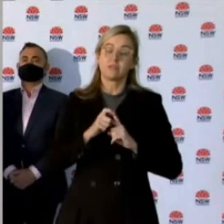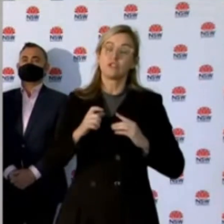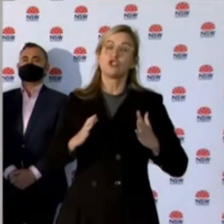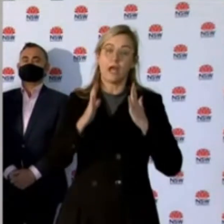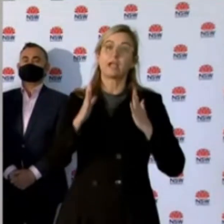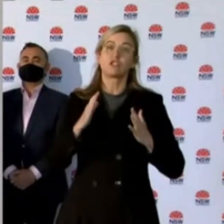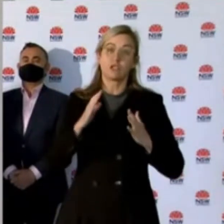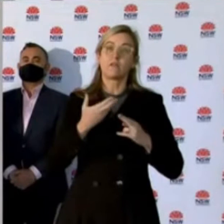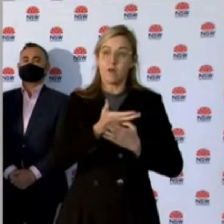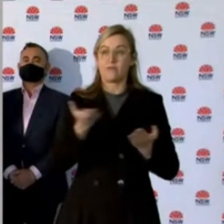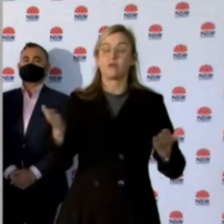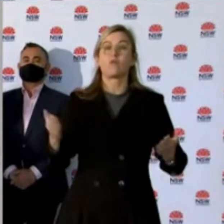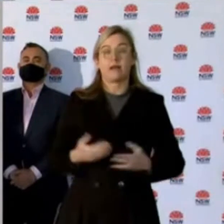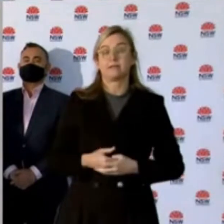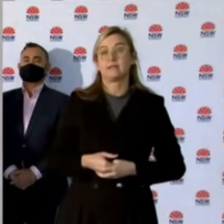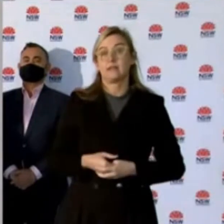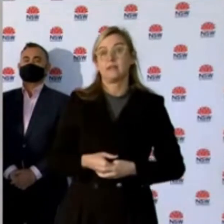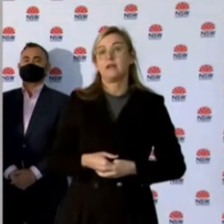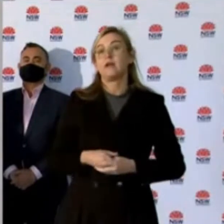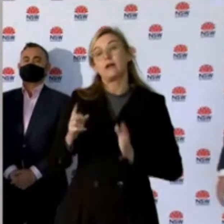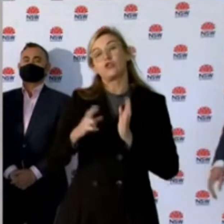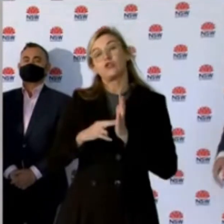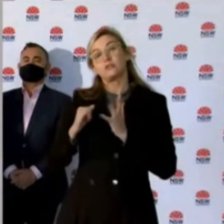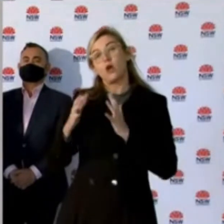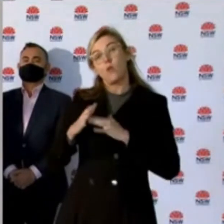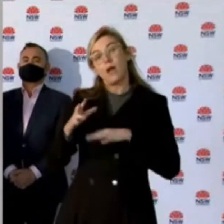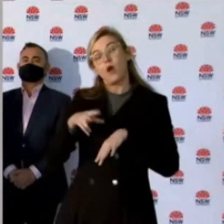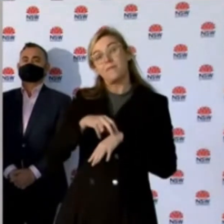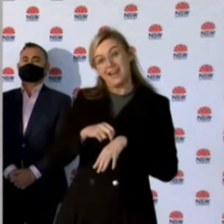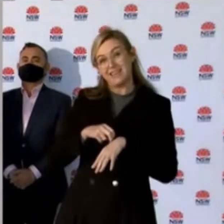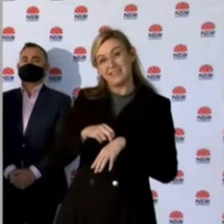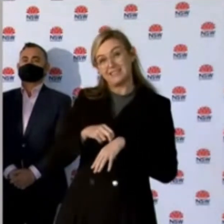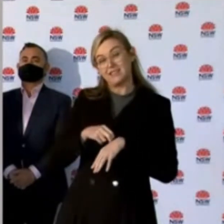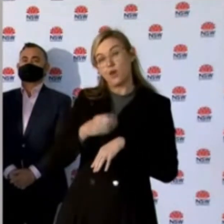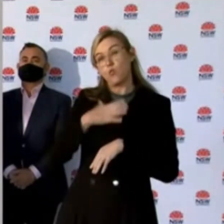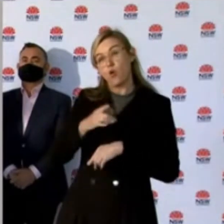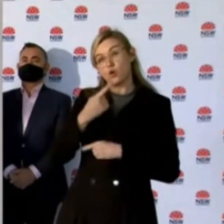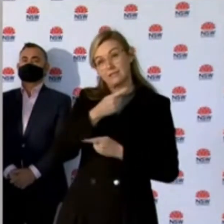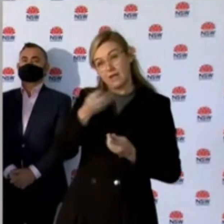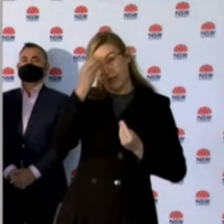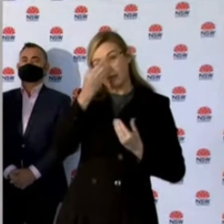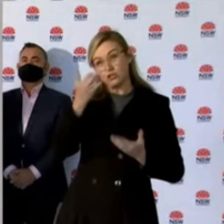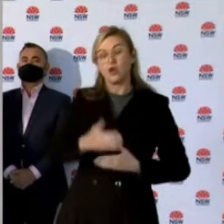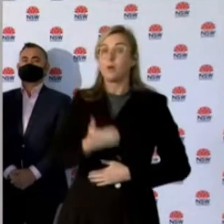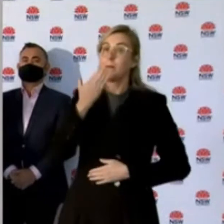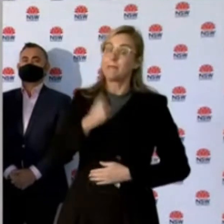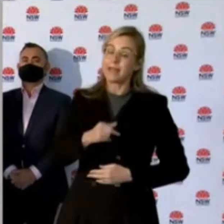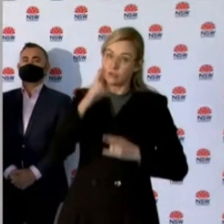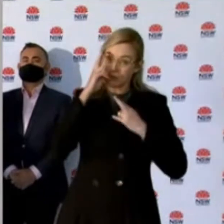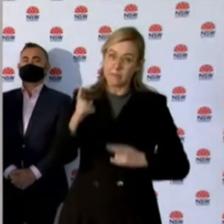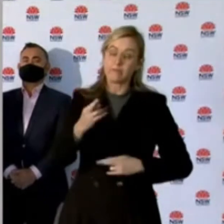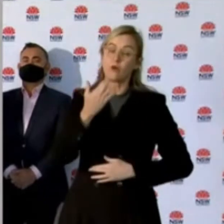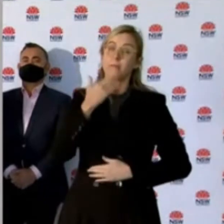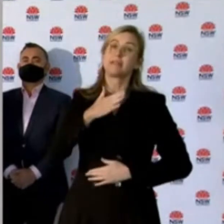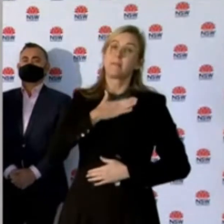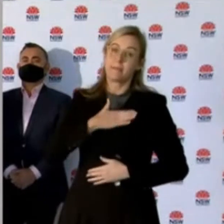everyone. But the message from New South Wales Police, from Commissioner Fuller, is that people need to be respectful, they need to be patient,